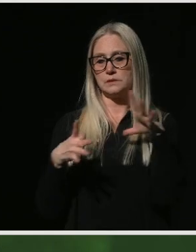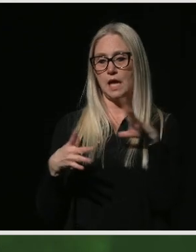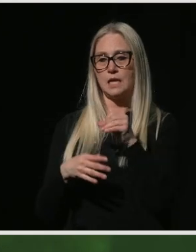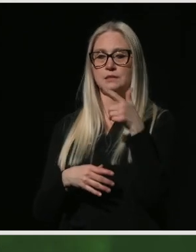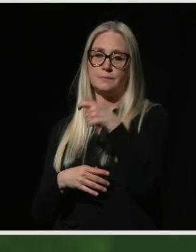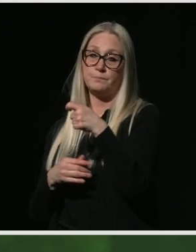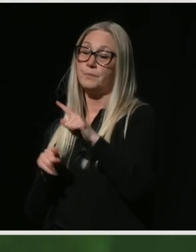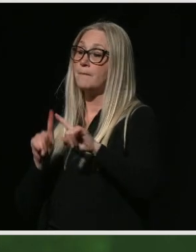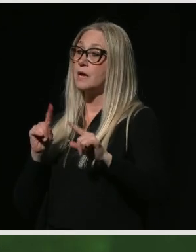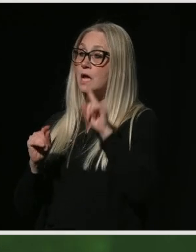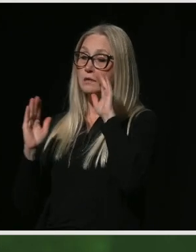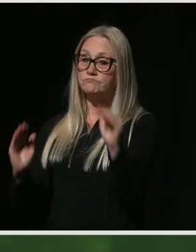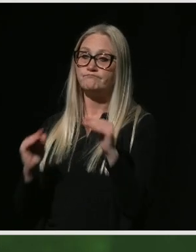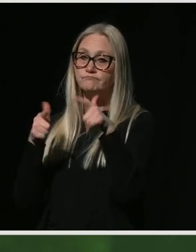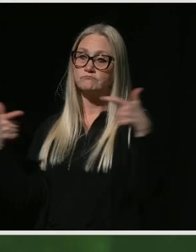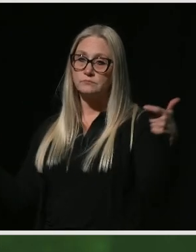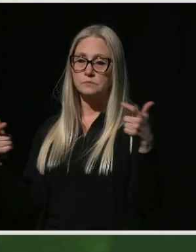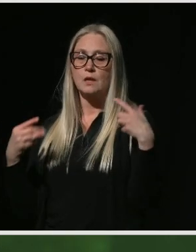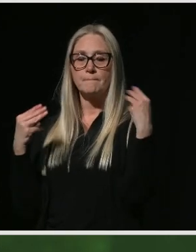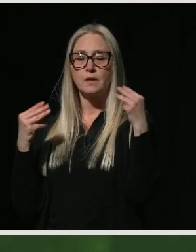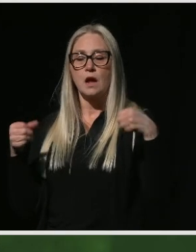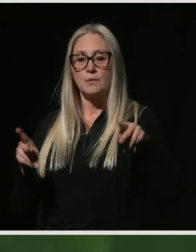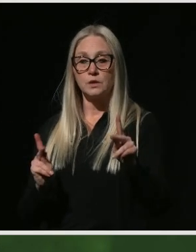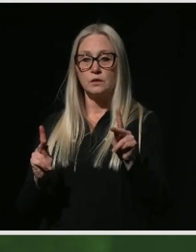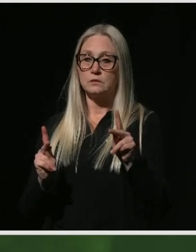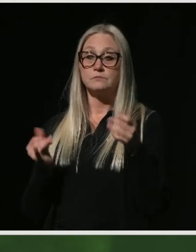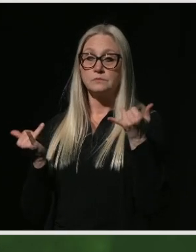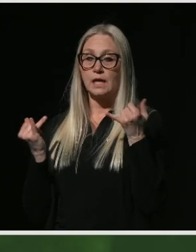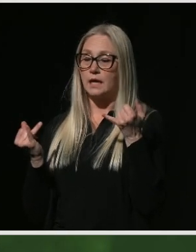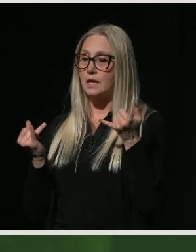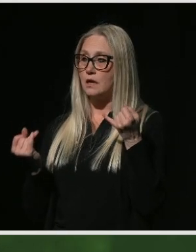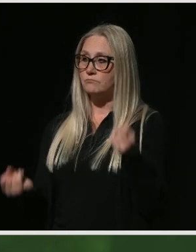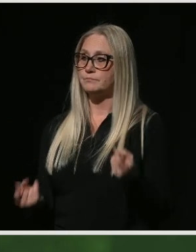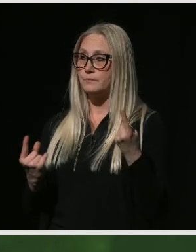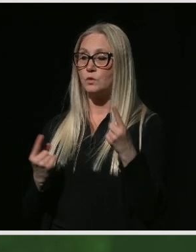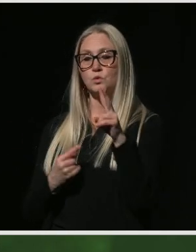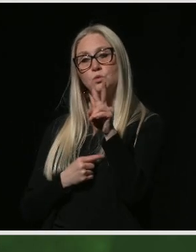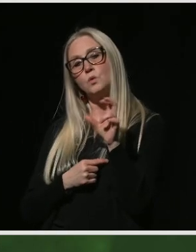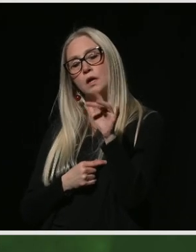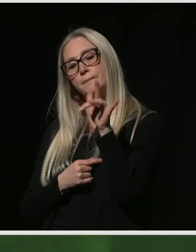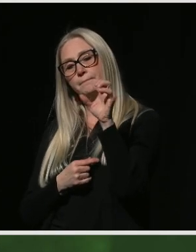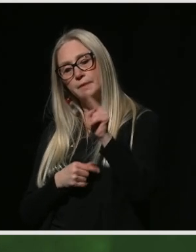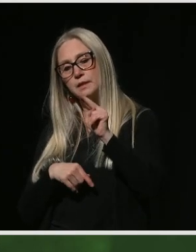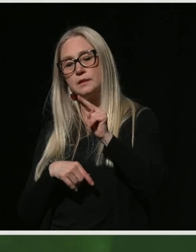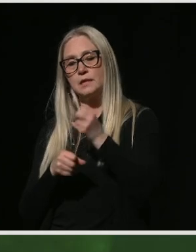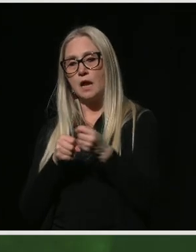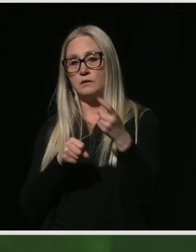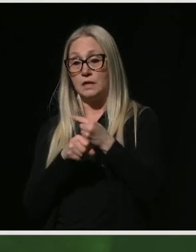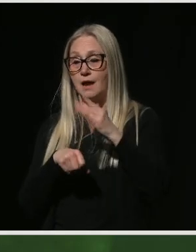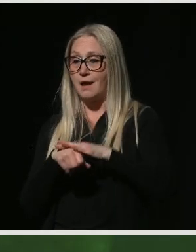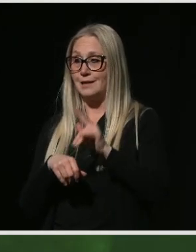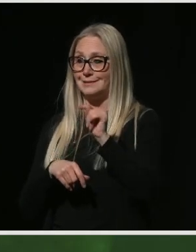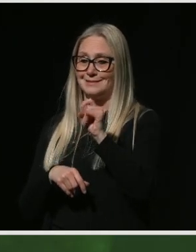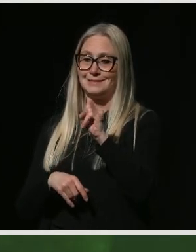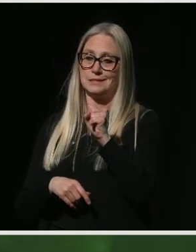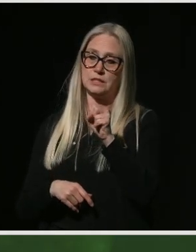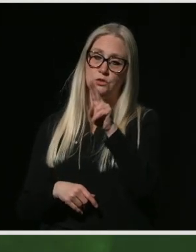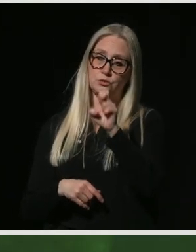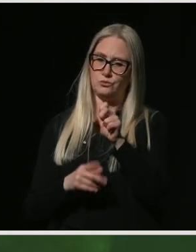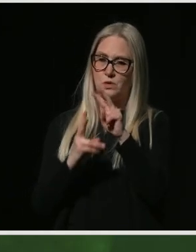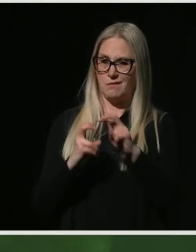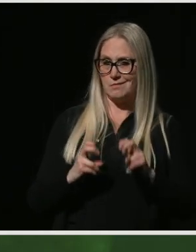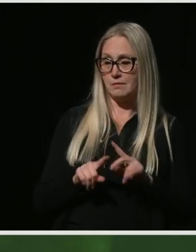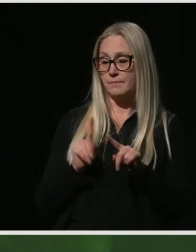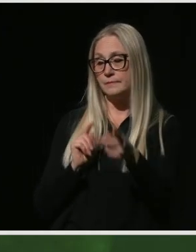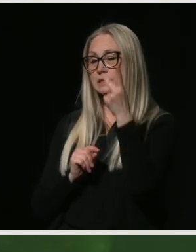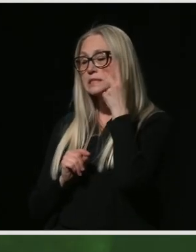If we scale this up to the market opportunity, the current spend is over $200 million a year on tissue analysis. We see